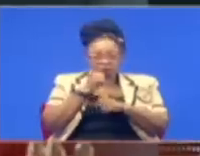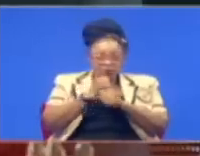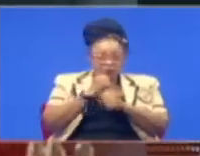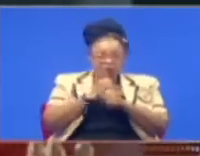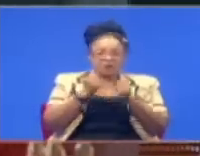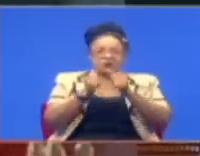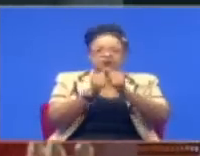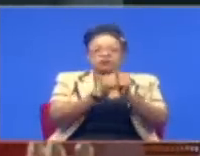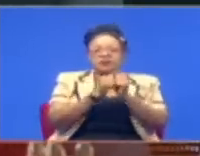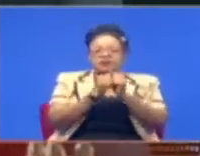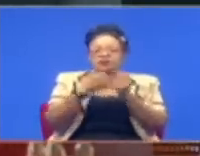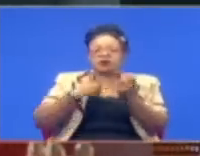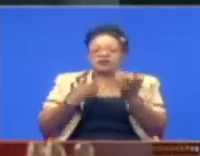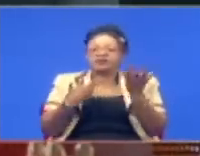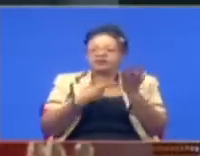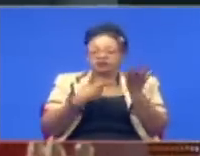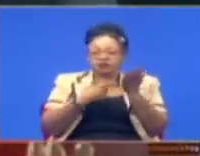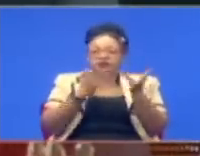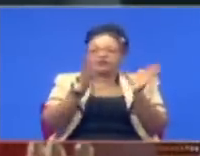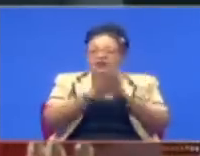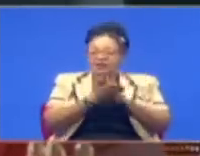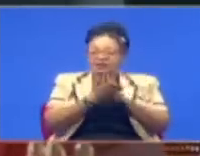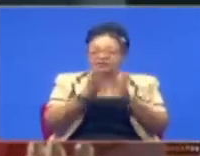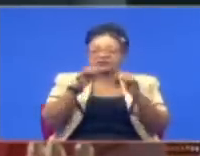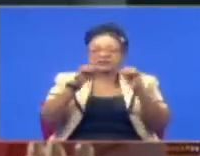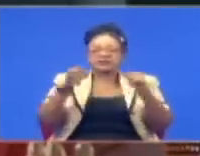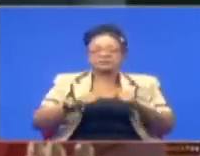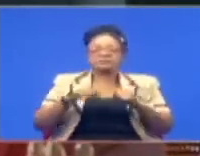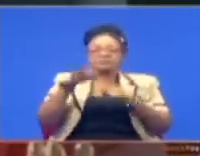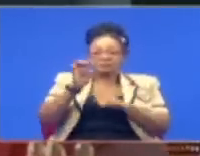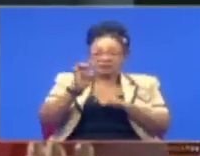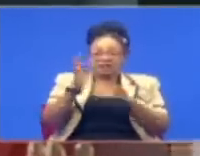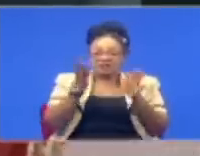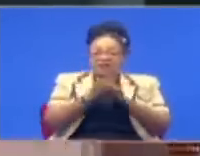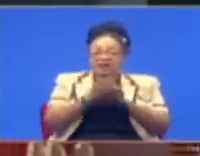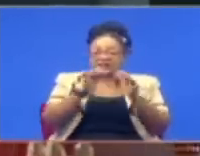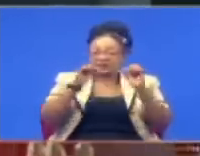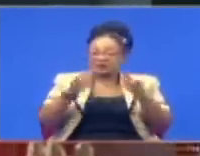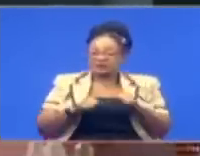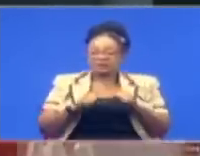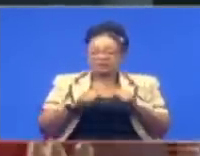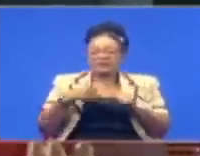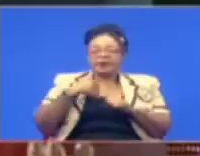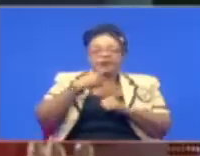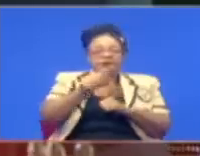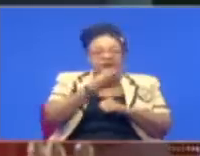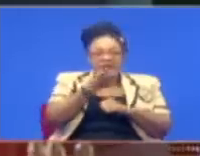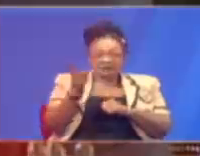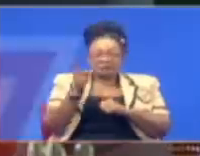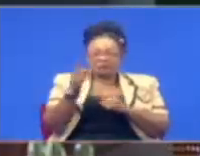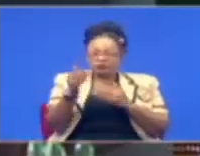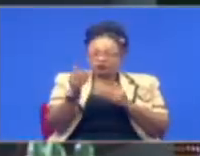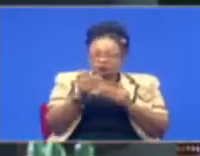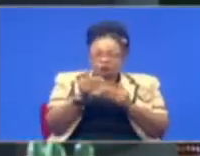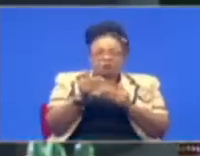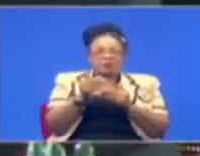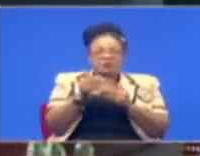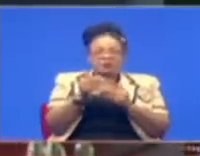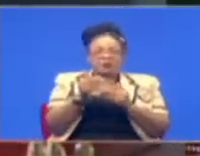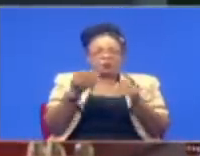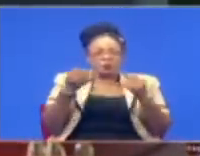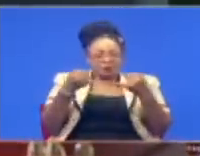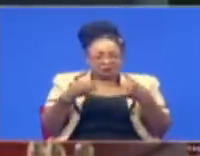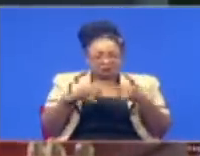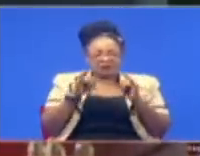have a digital filing system, the e-filing system. And I'll tell them that very soon we'll try